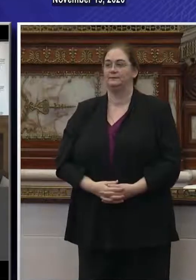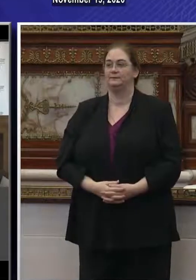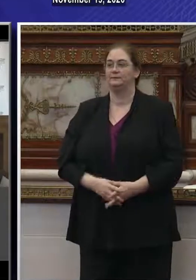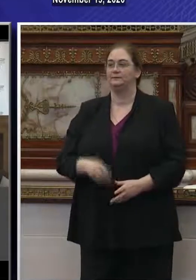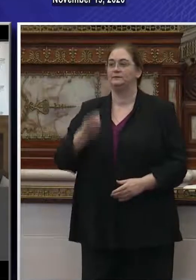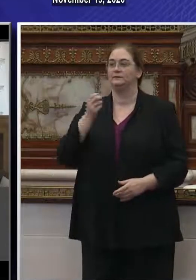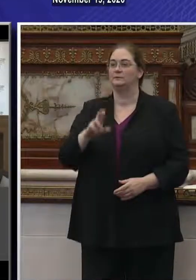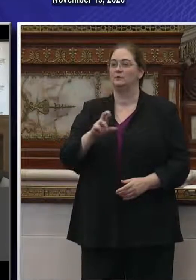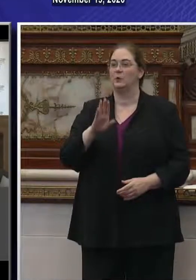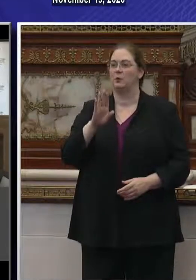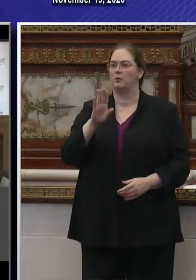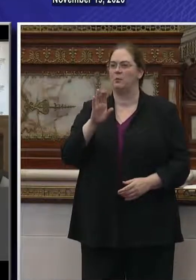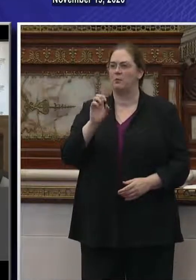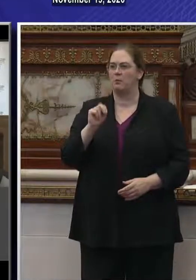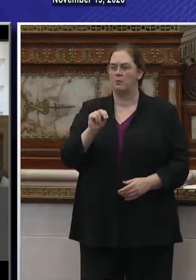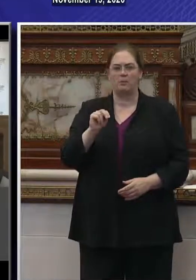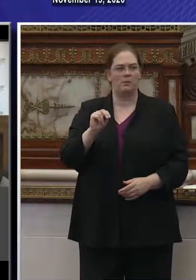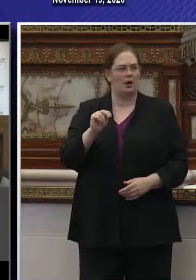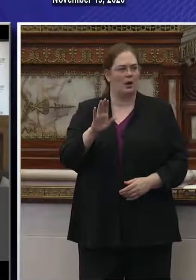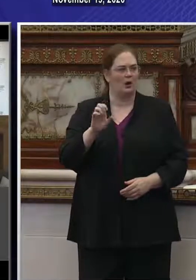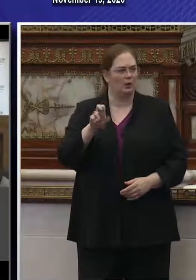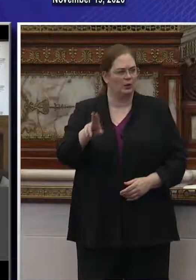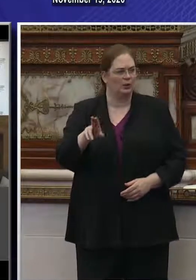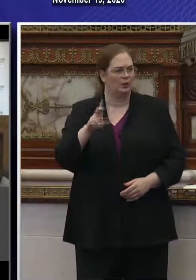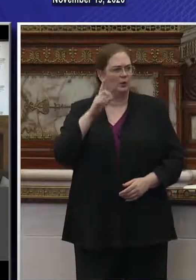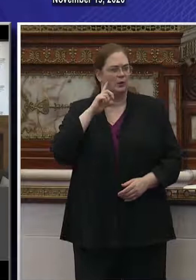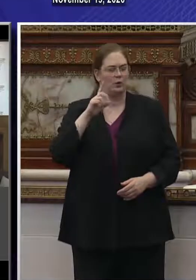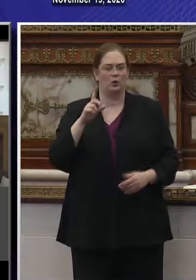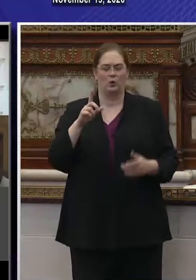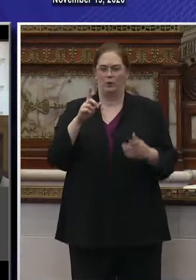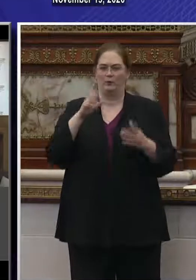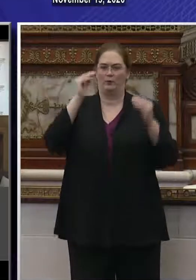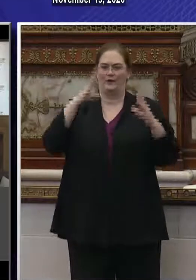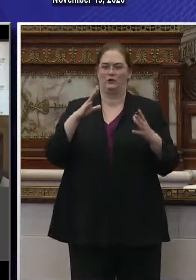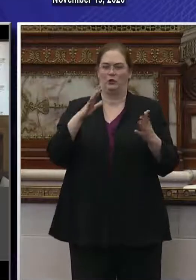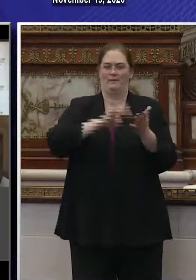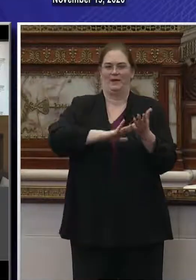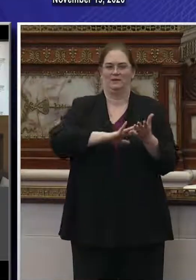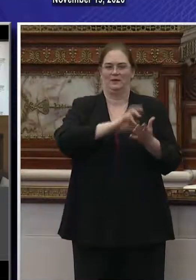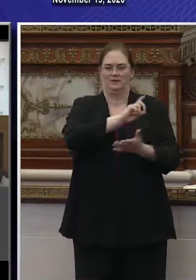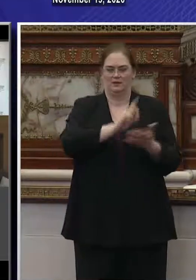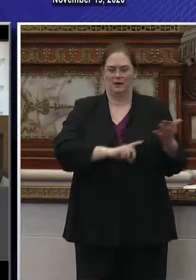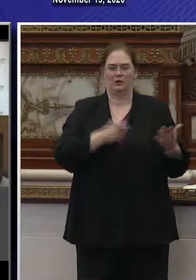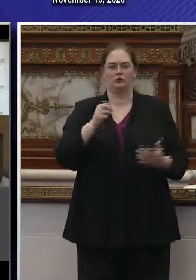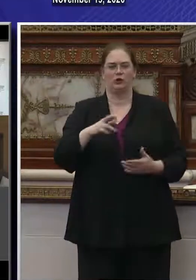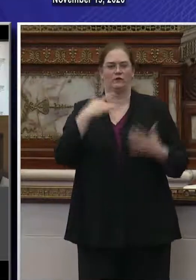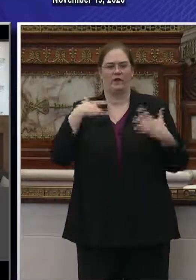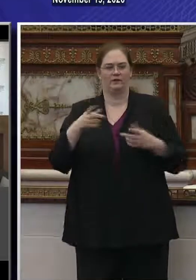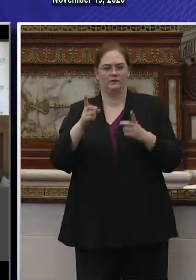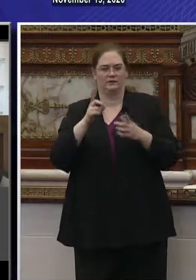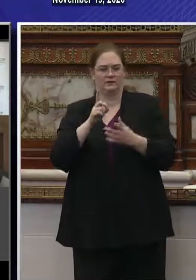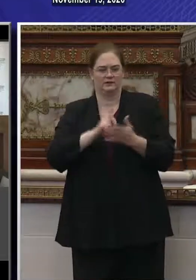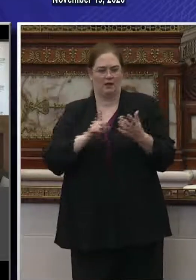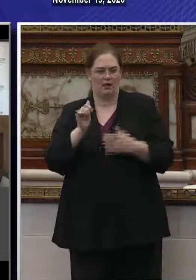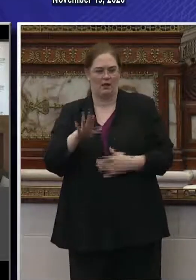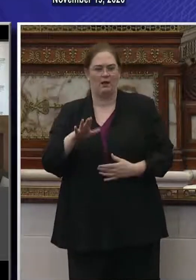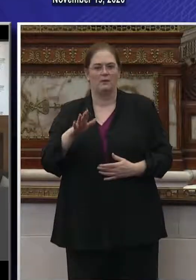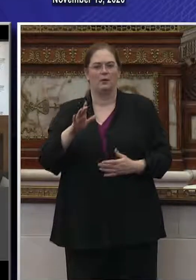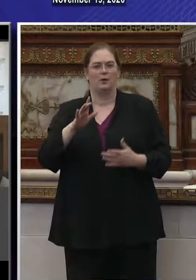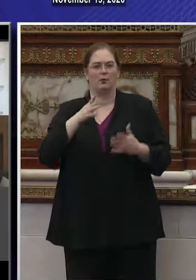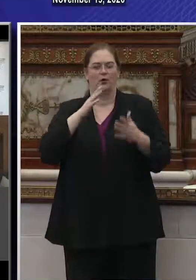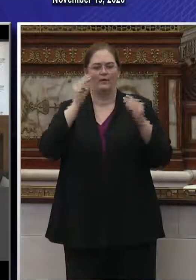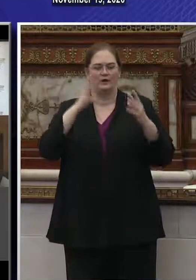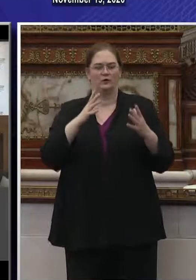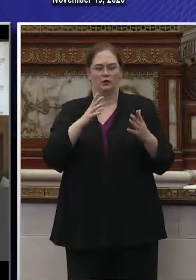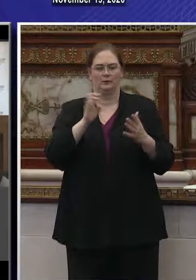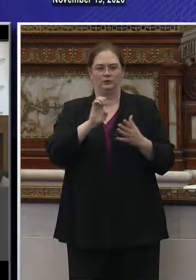Dr. Bonk, the Marta and Robert Edelson Professor of Medicine and Design, Director, Health Design Lab, Professor of Emergency